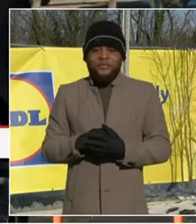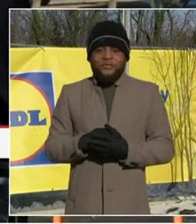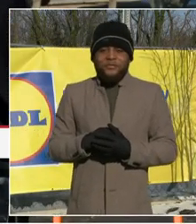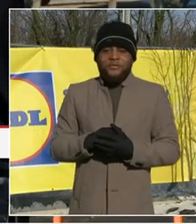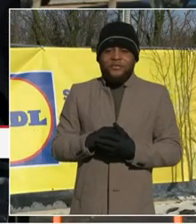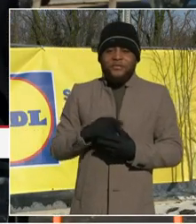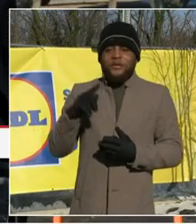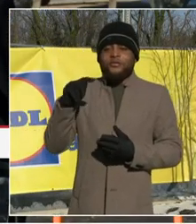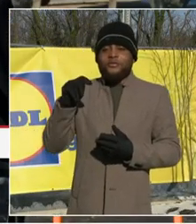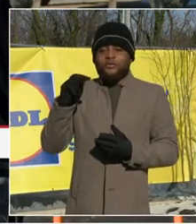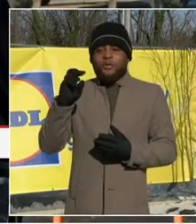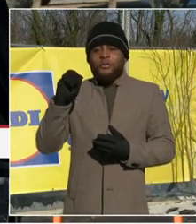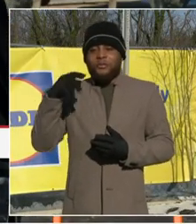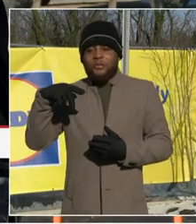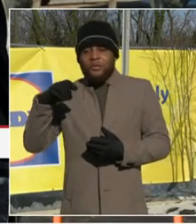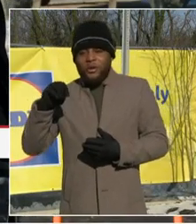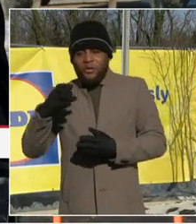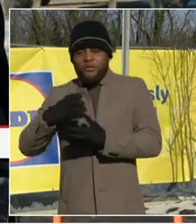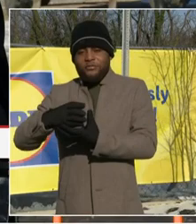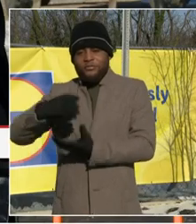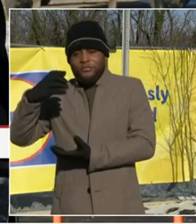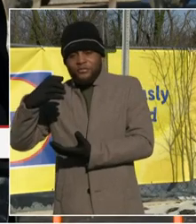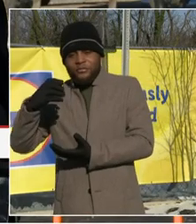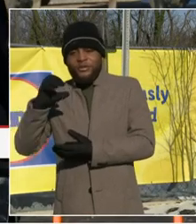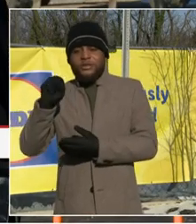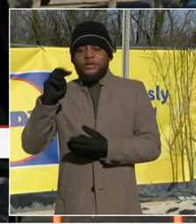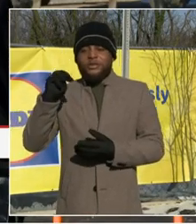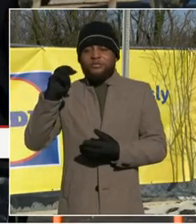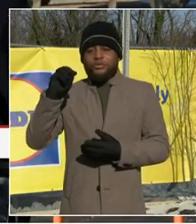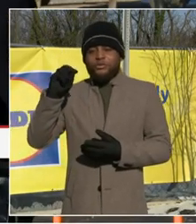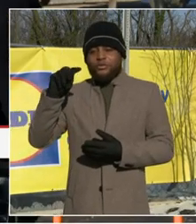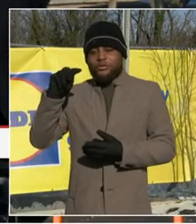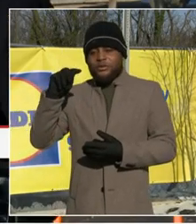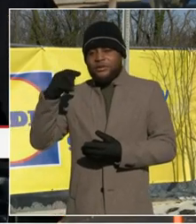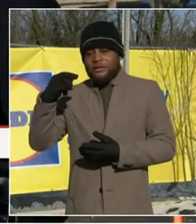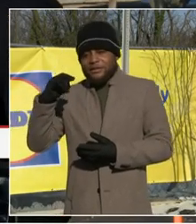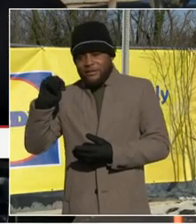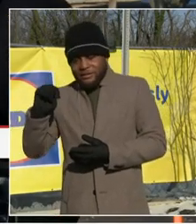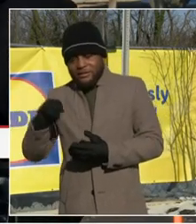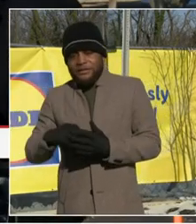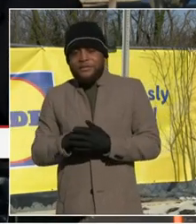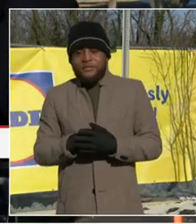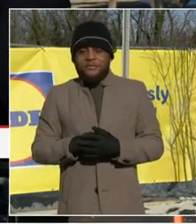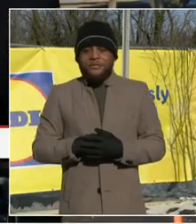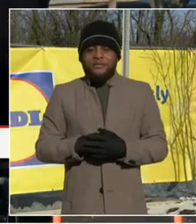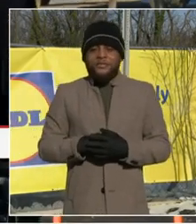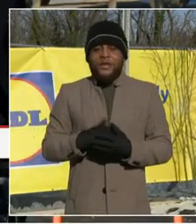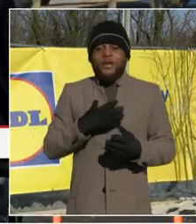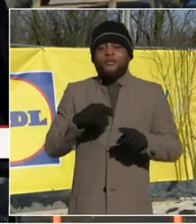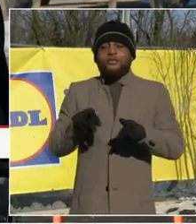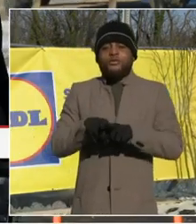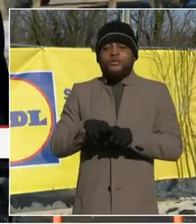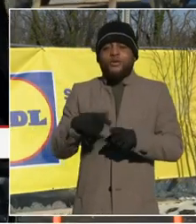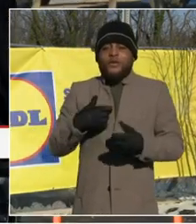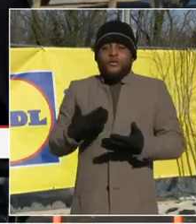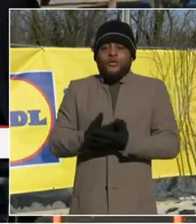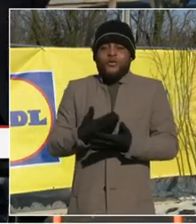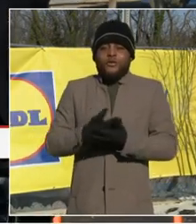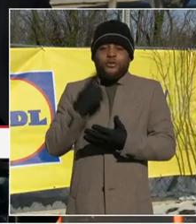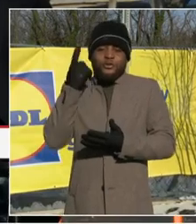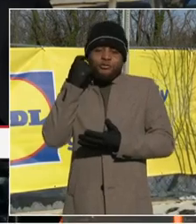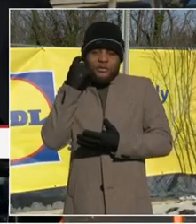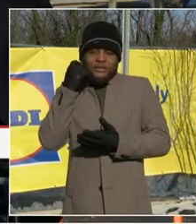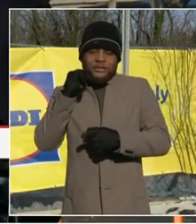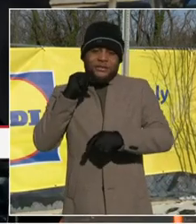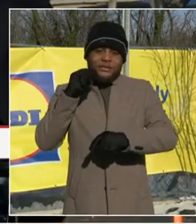American concept, and Meze Mediterranean Grill. And newest news is we just signed a corporate store